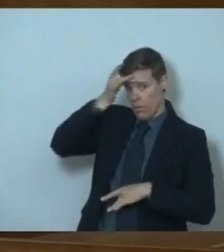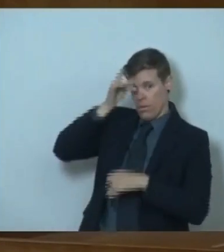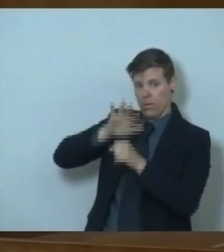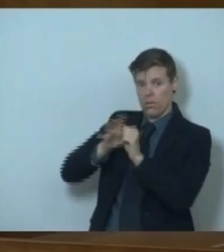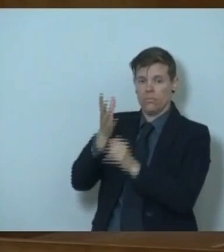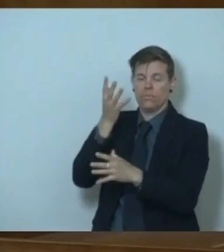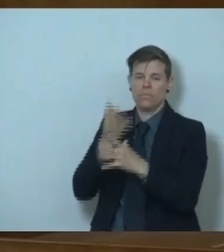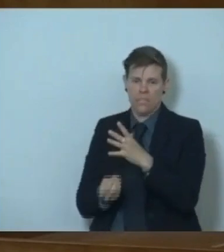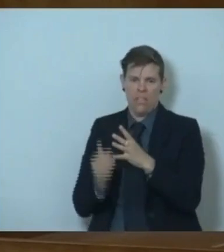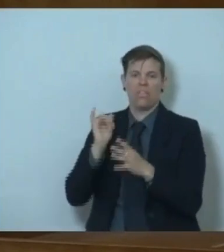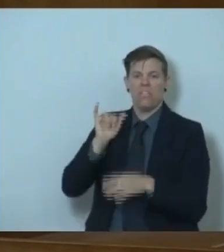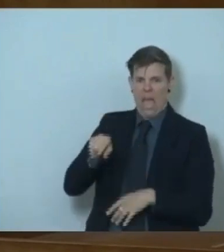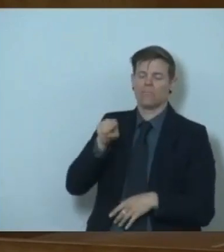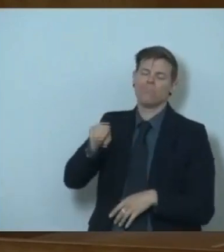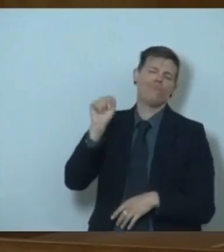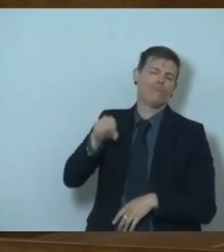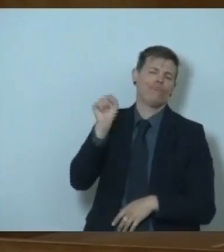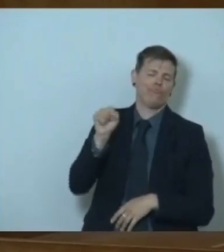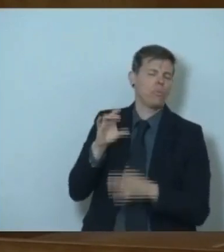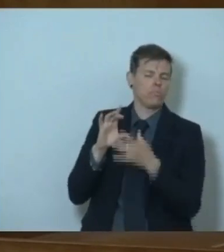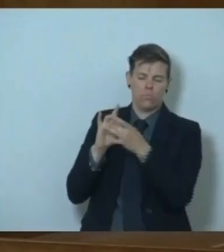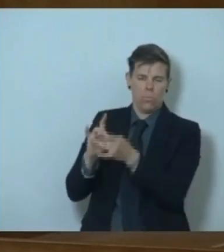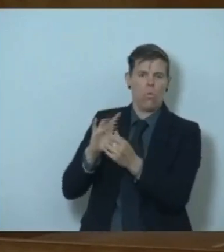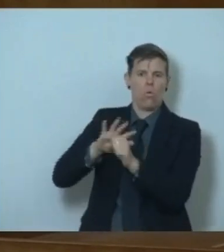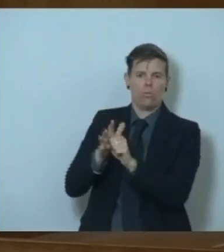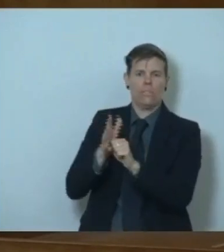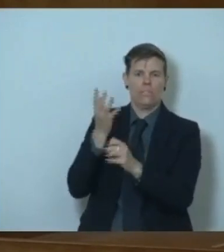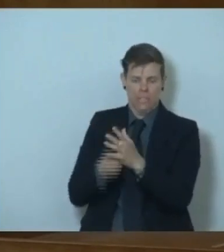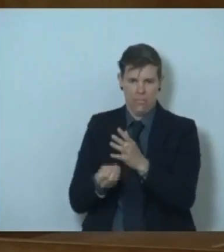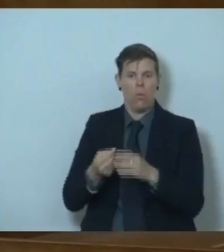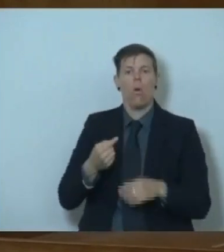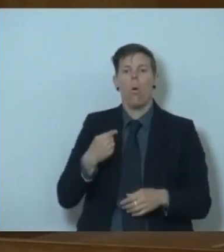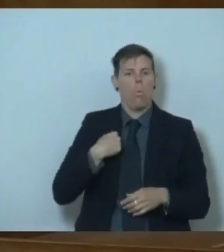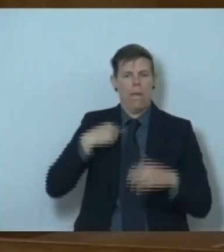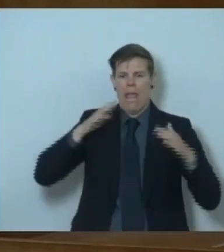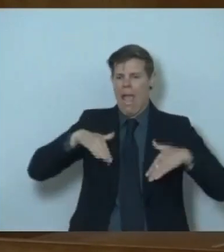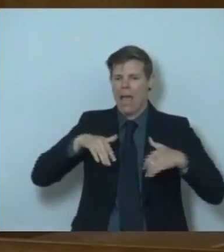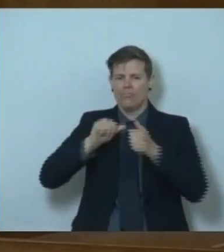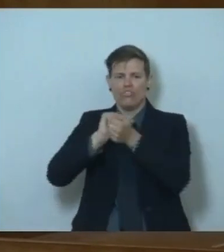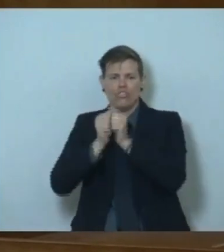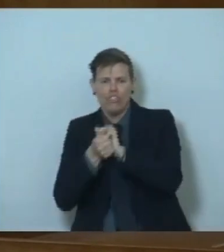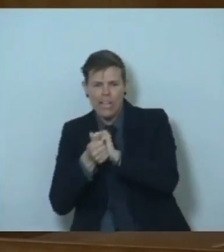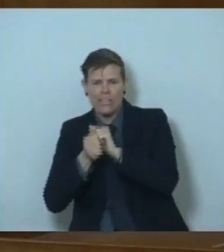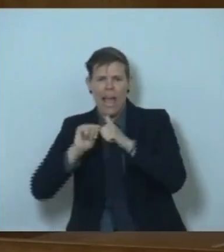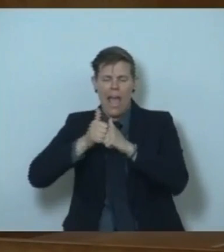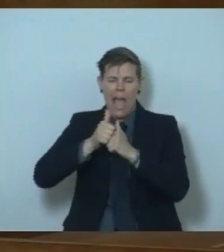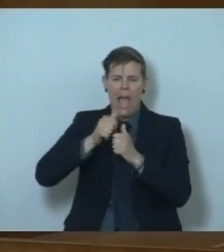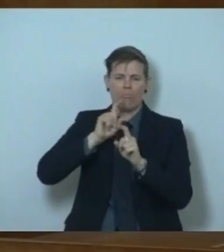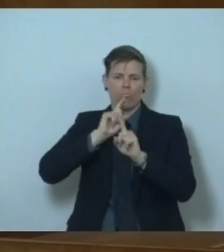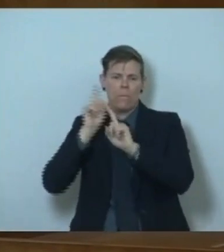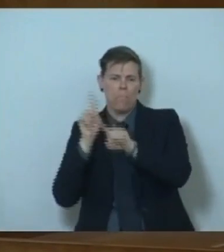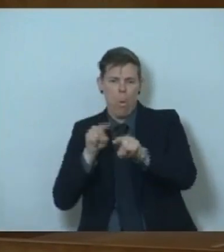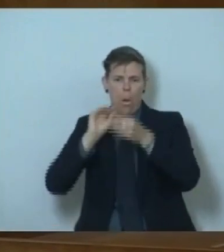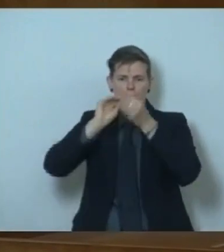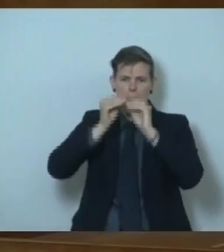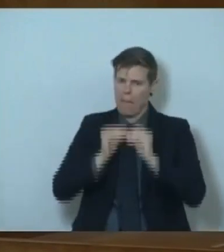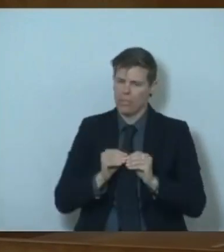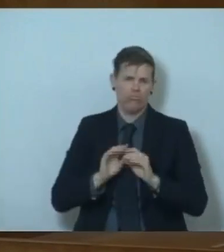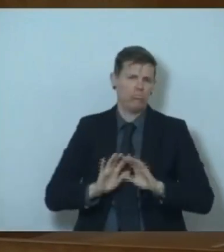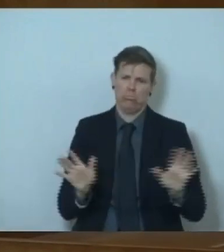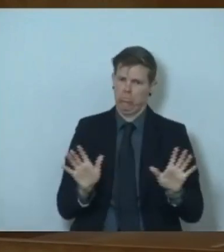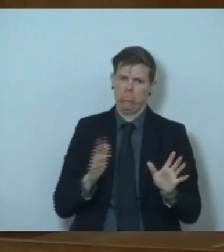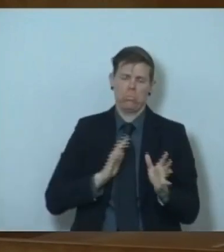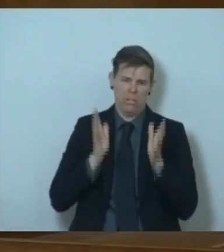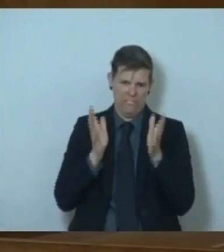but we haven't revised our accounting for that or our methodology for declaring that. But I